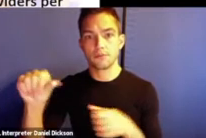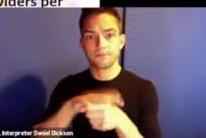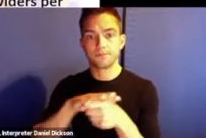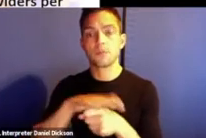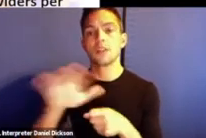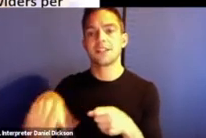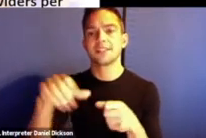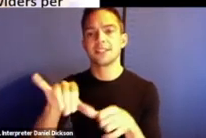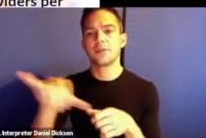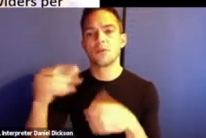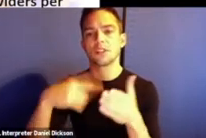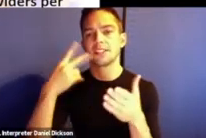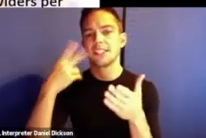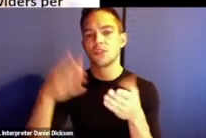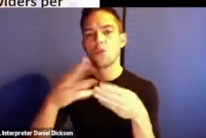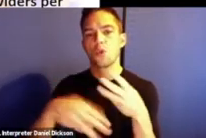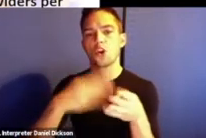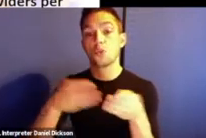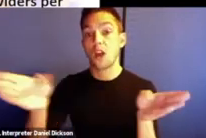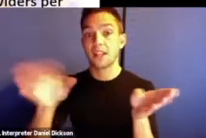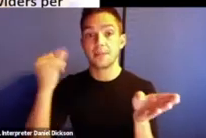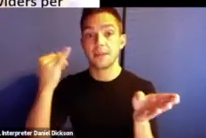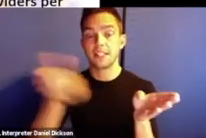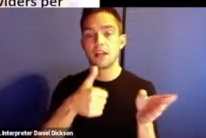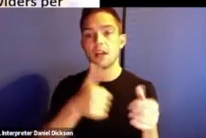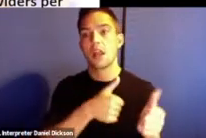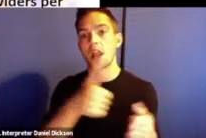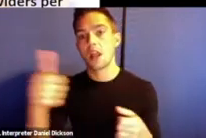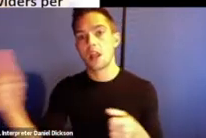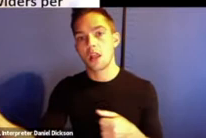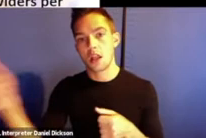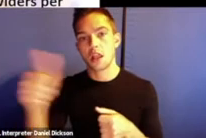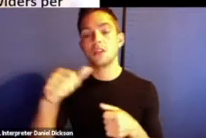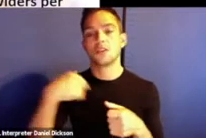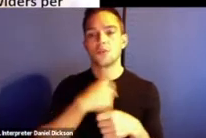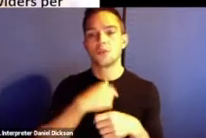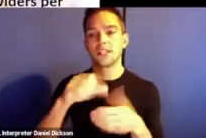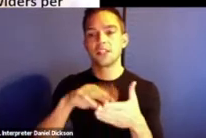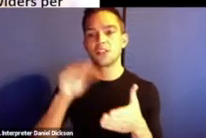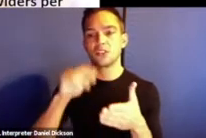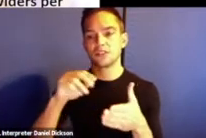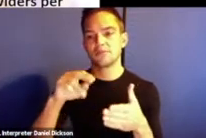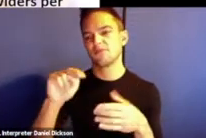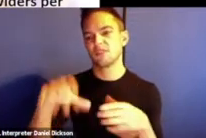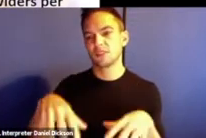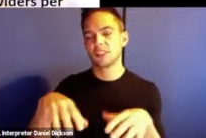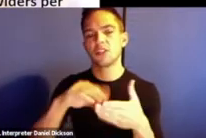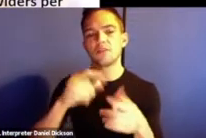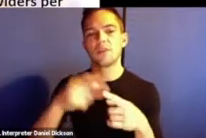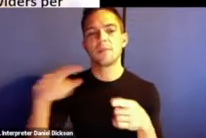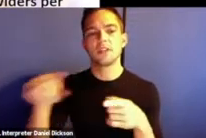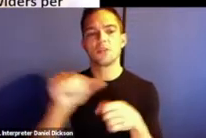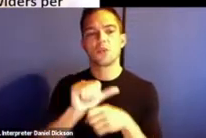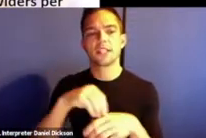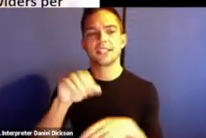what is being seen worldwide. So we in North Carolina can learn from Dr. Friends' community engaged work in South